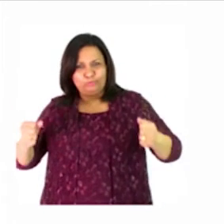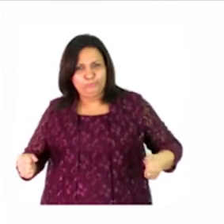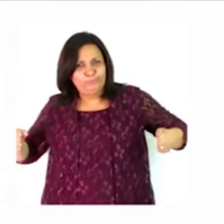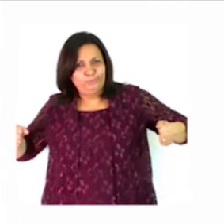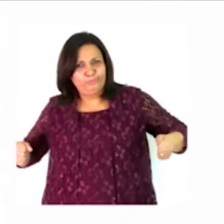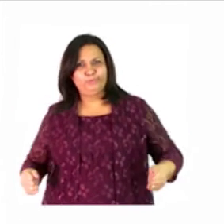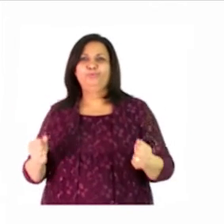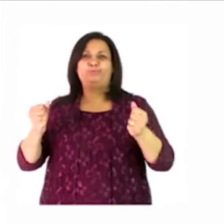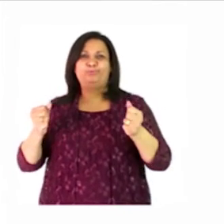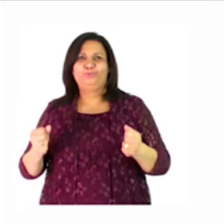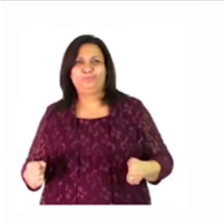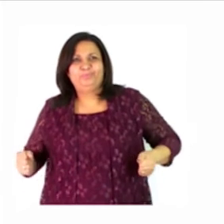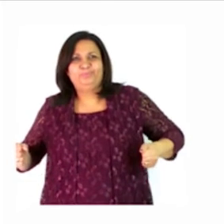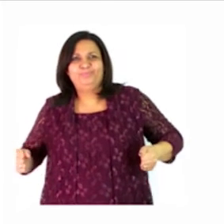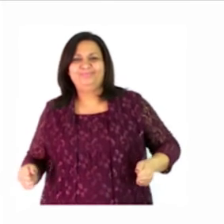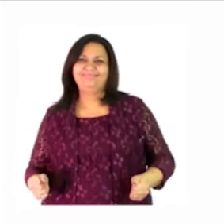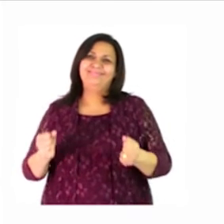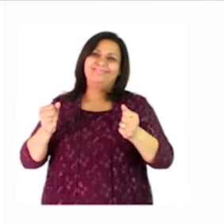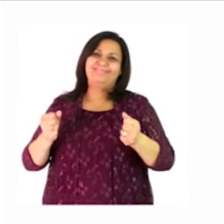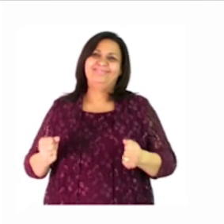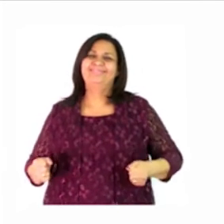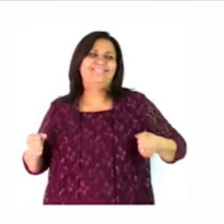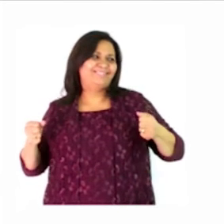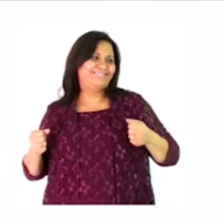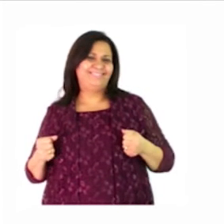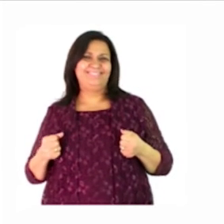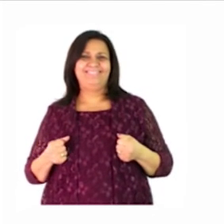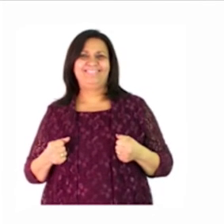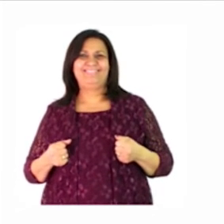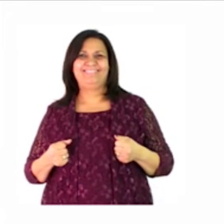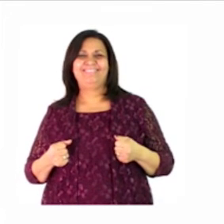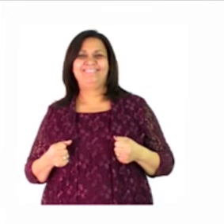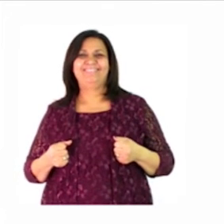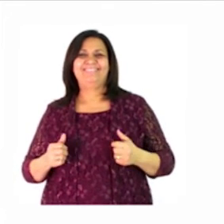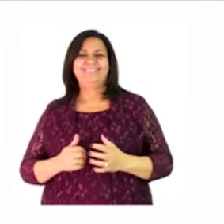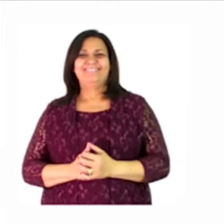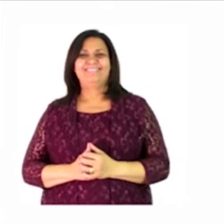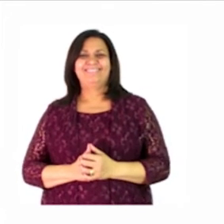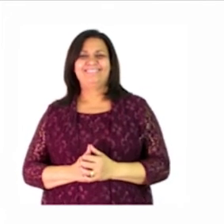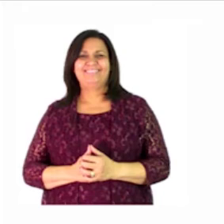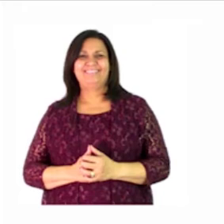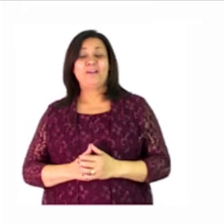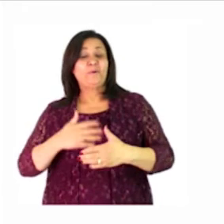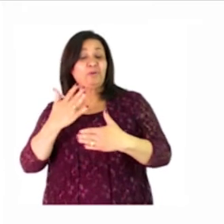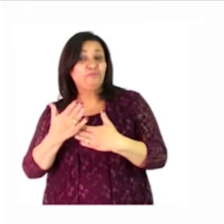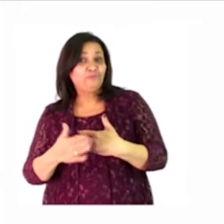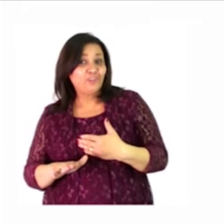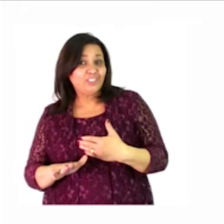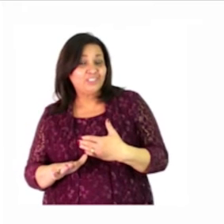to where the baby is seated. Join the dots. Once you are